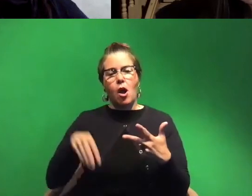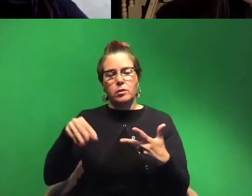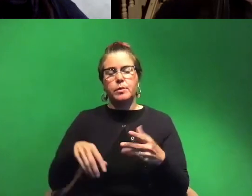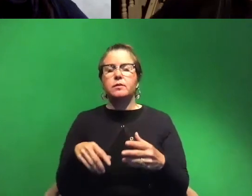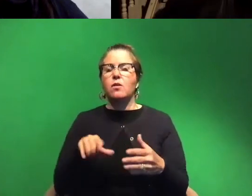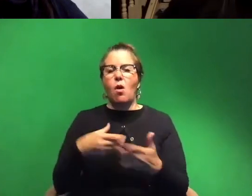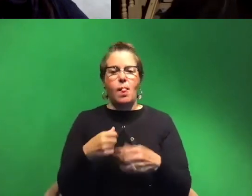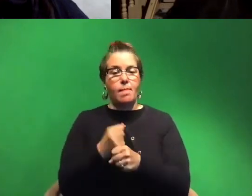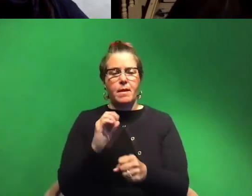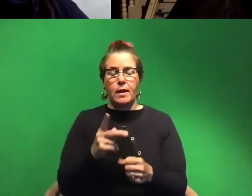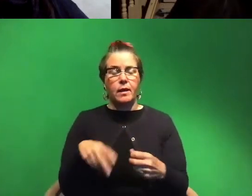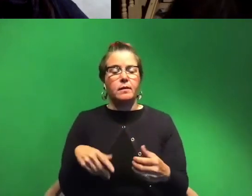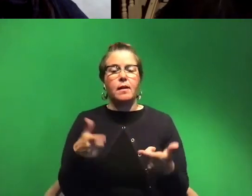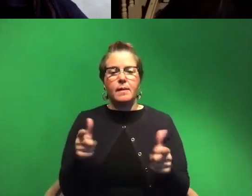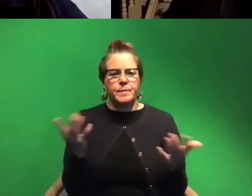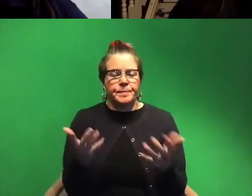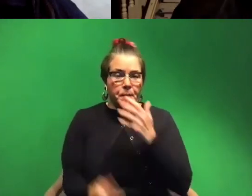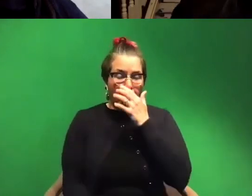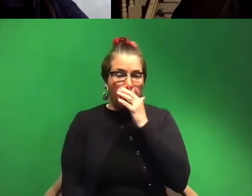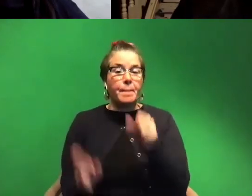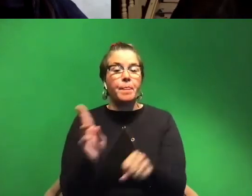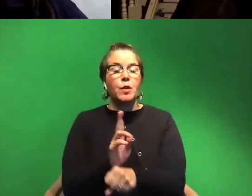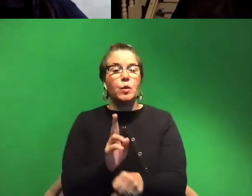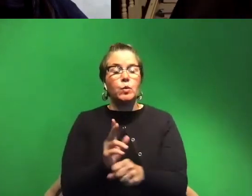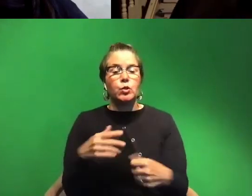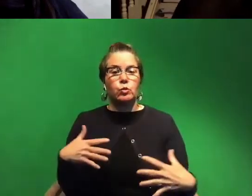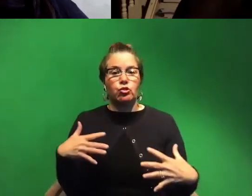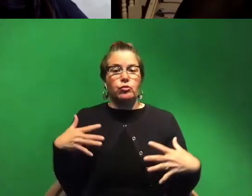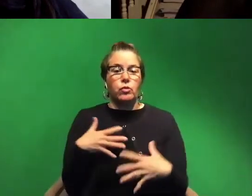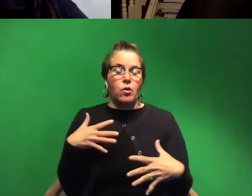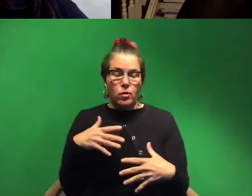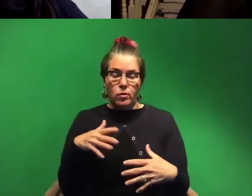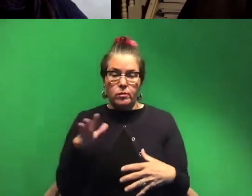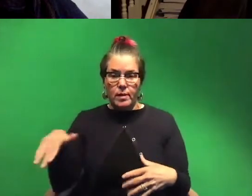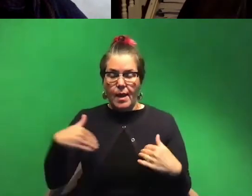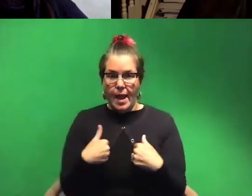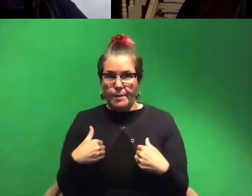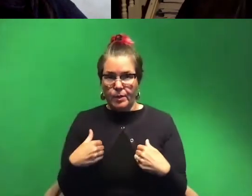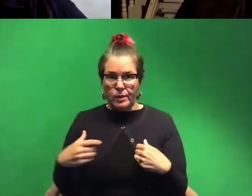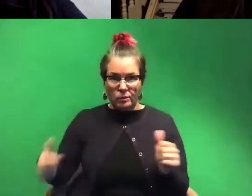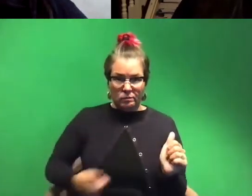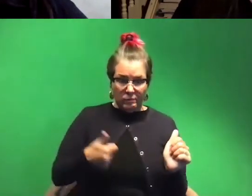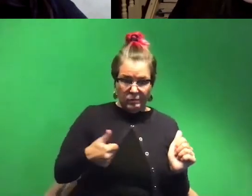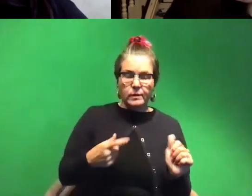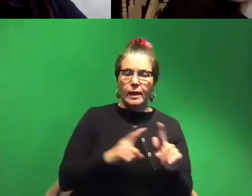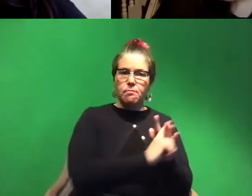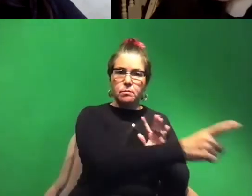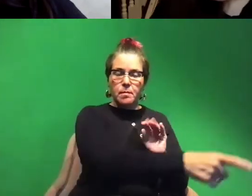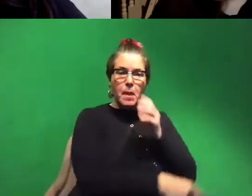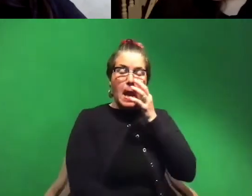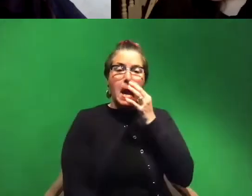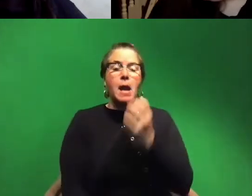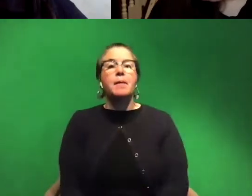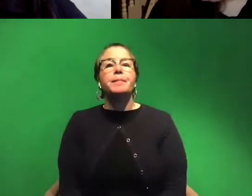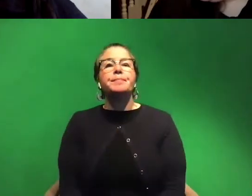things. They use ink to startle animals that are hunting them so they can get away. They can actually